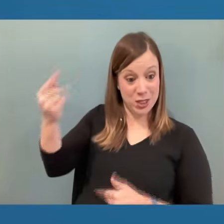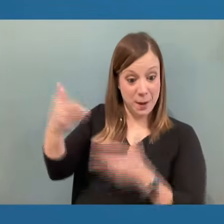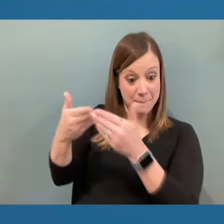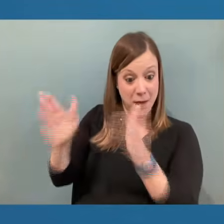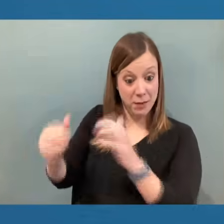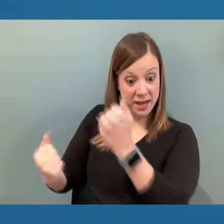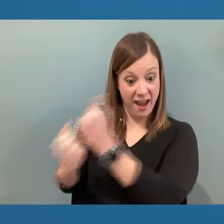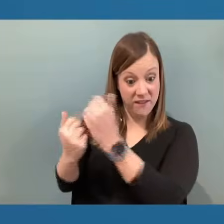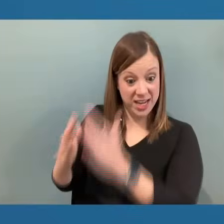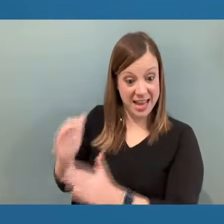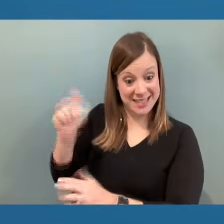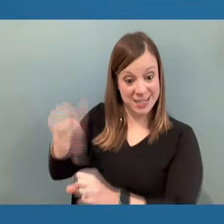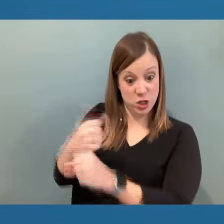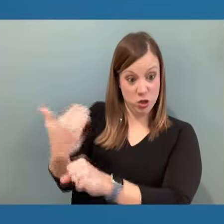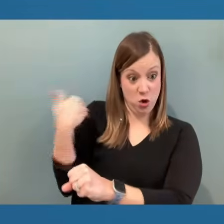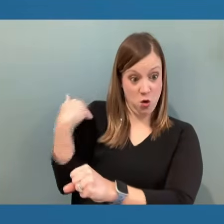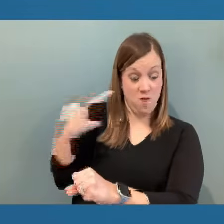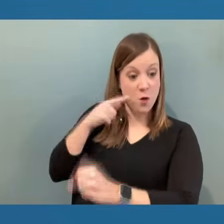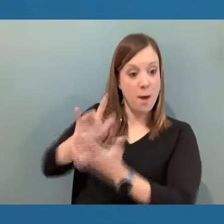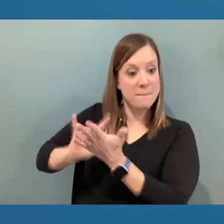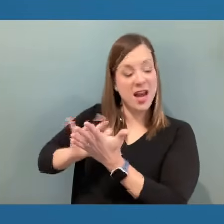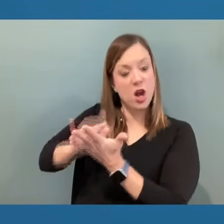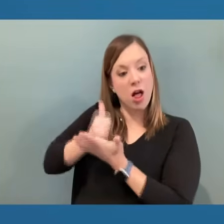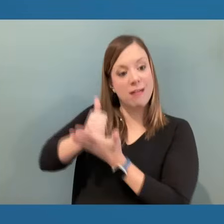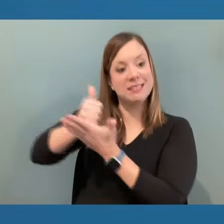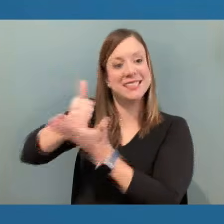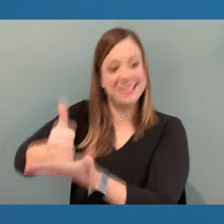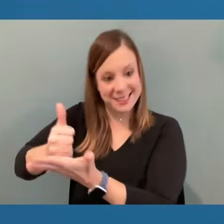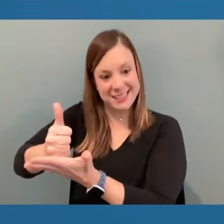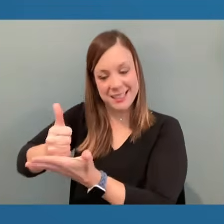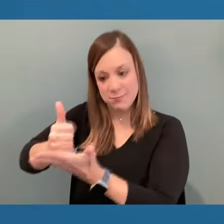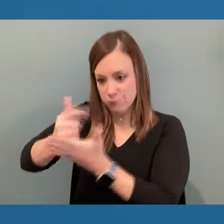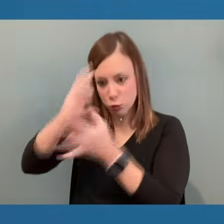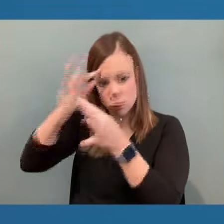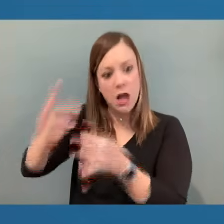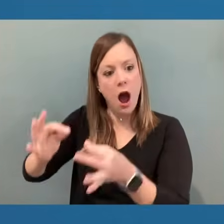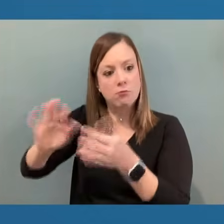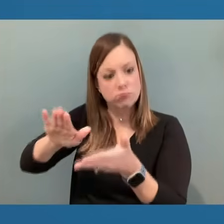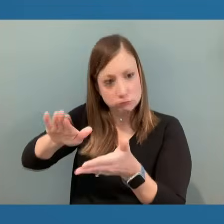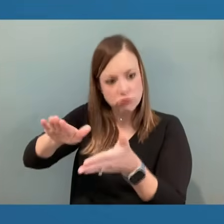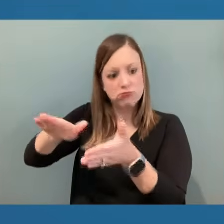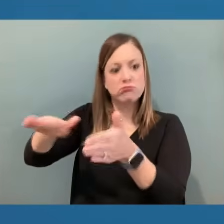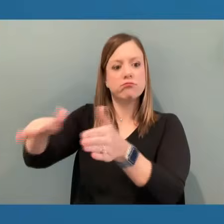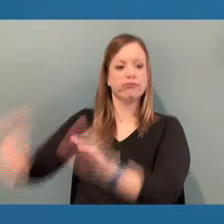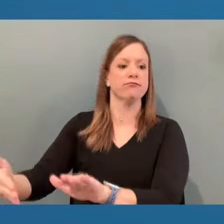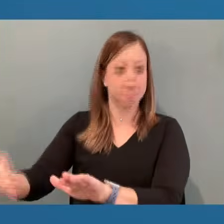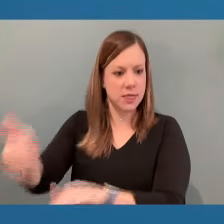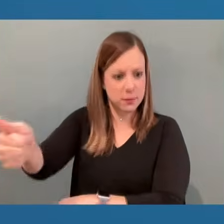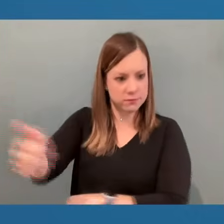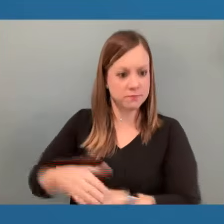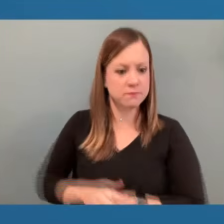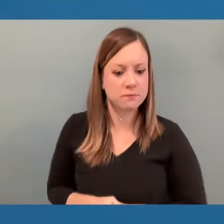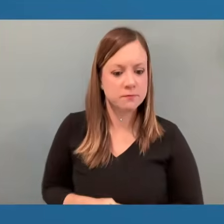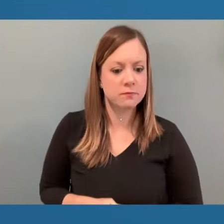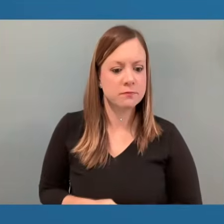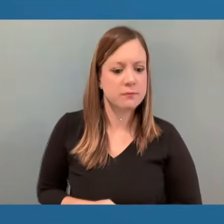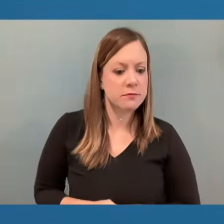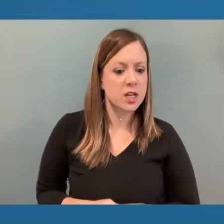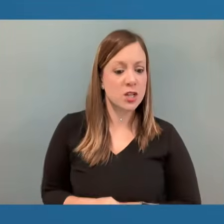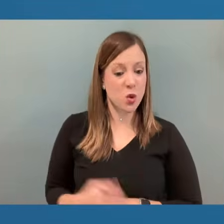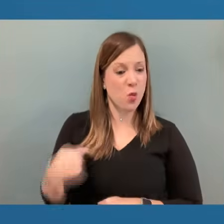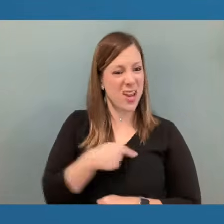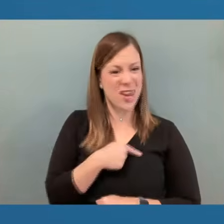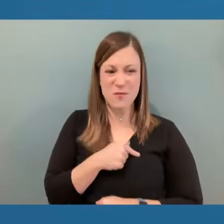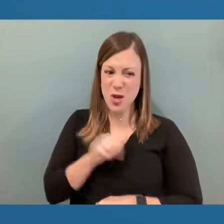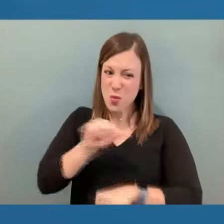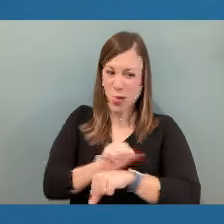others have been working toward this end for over a decade, trying to move in this direction. So it's a very emotional moment for us,